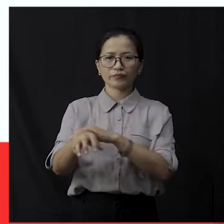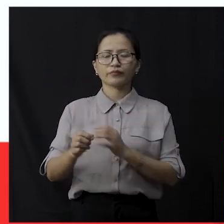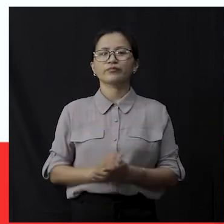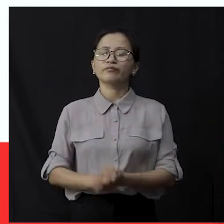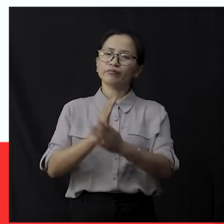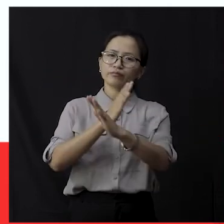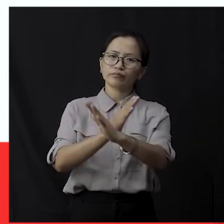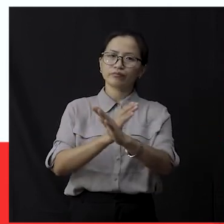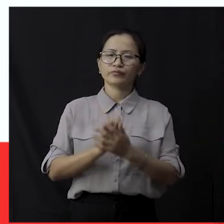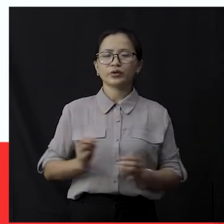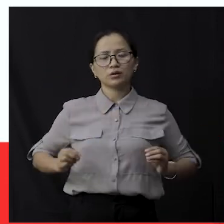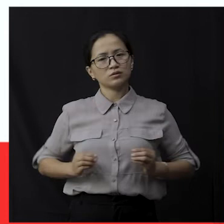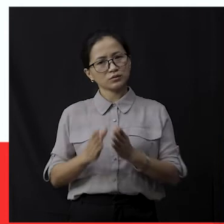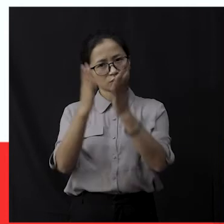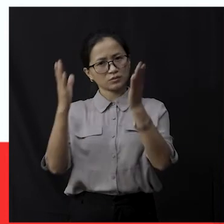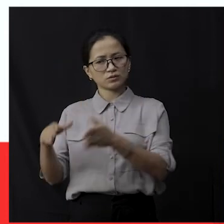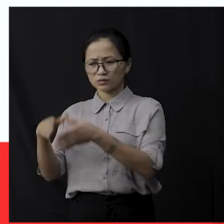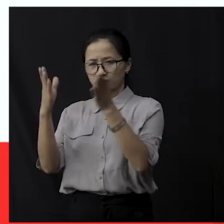protecting our trees.